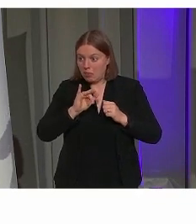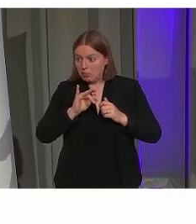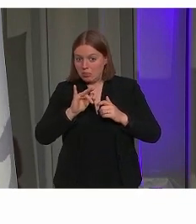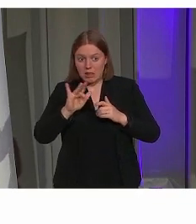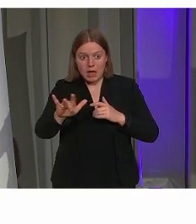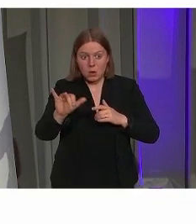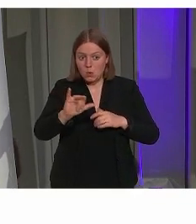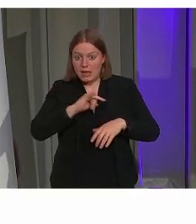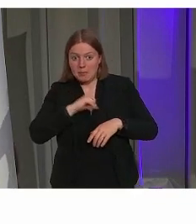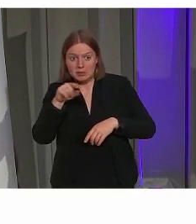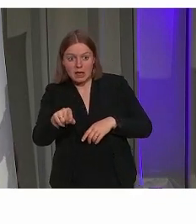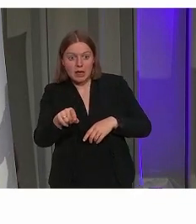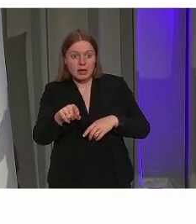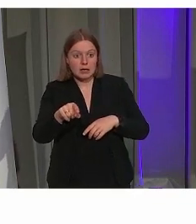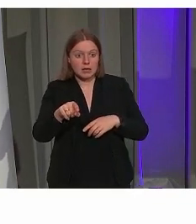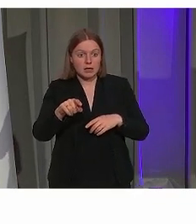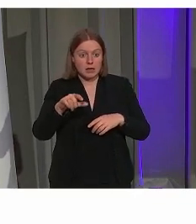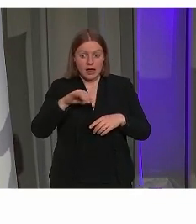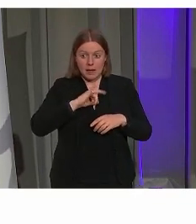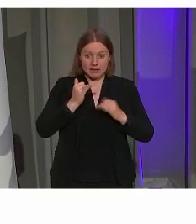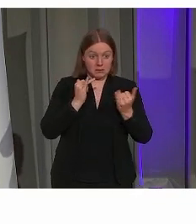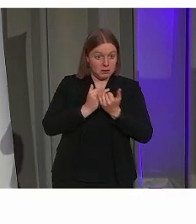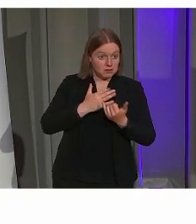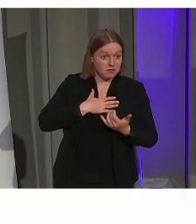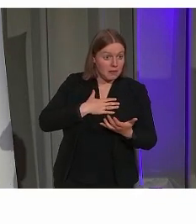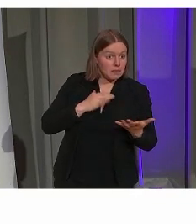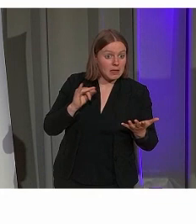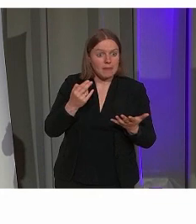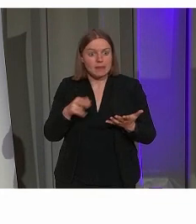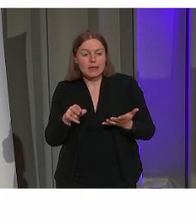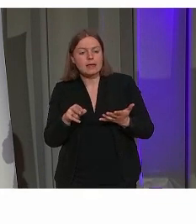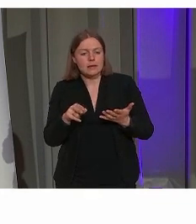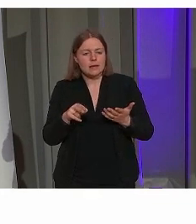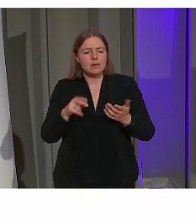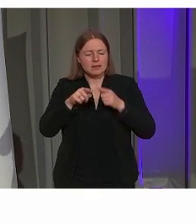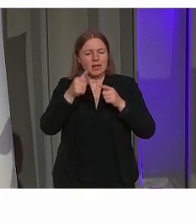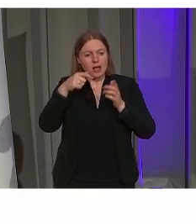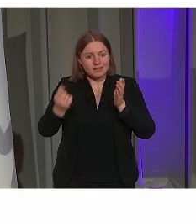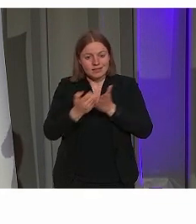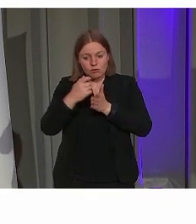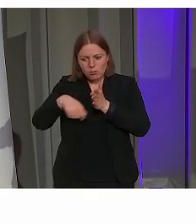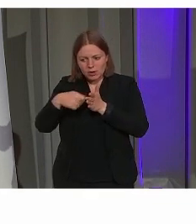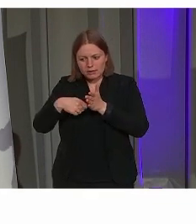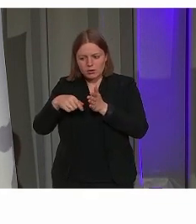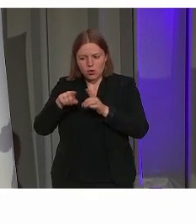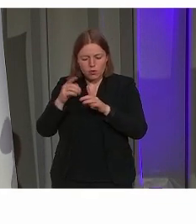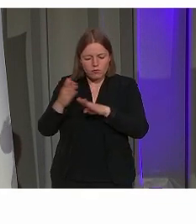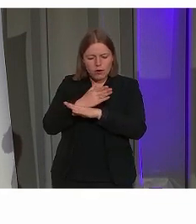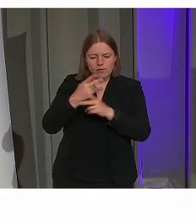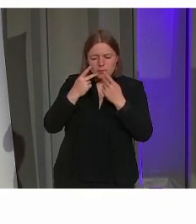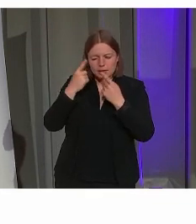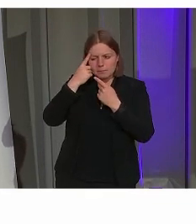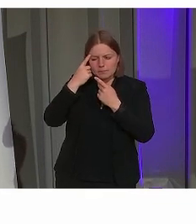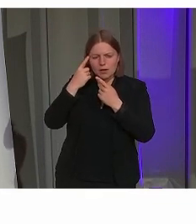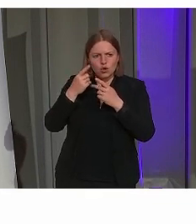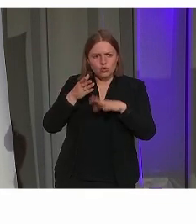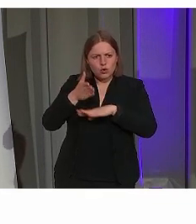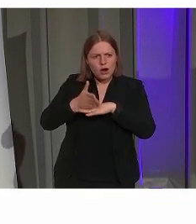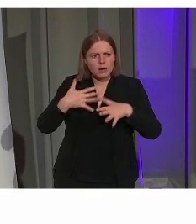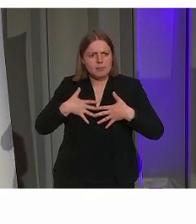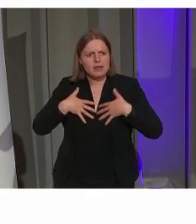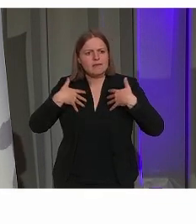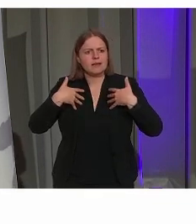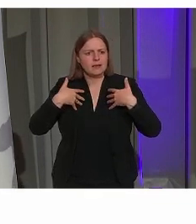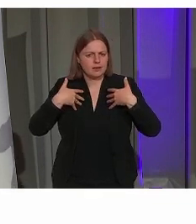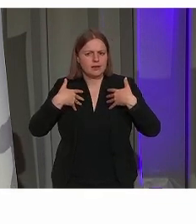can know what you can get there. Can I go there? Is there something for me, etc. In new projects, we're